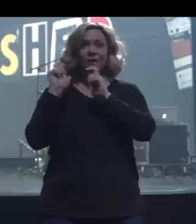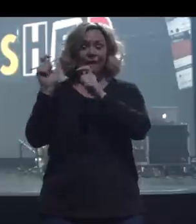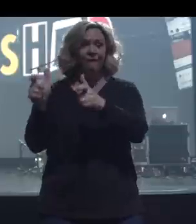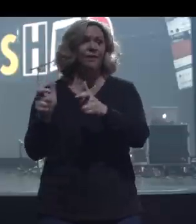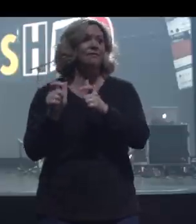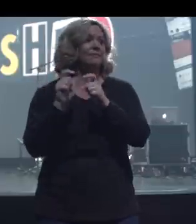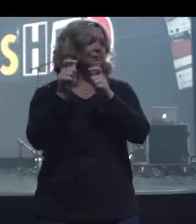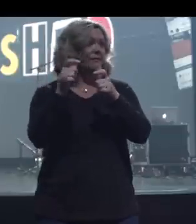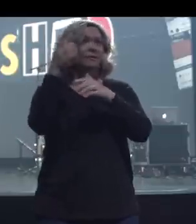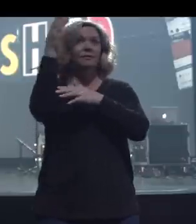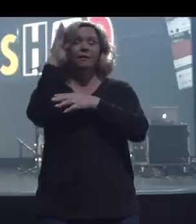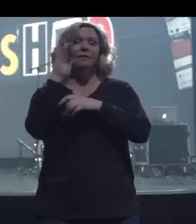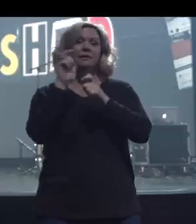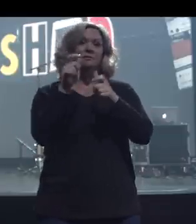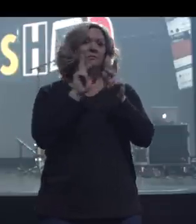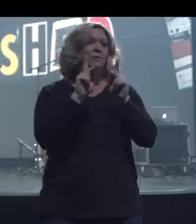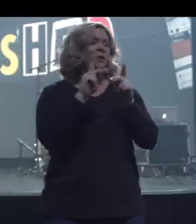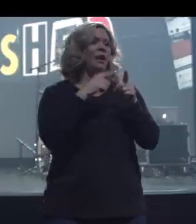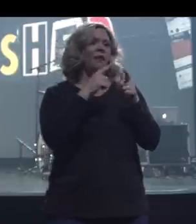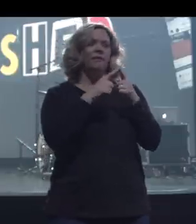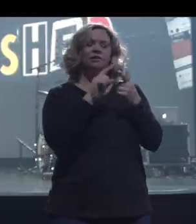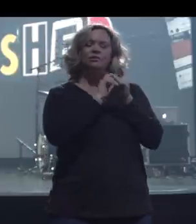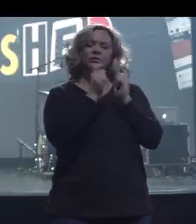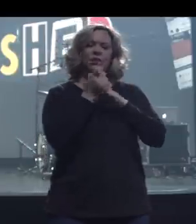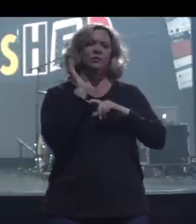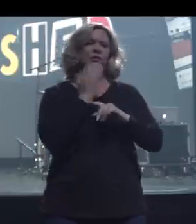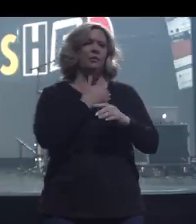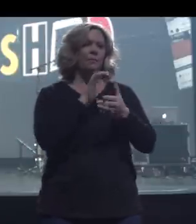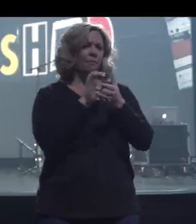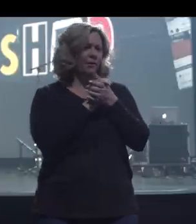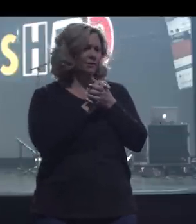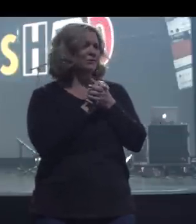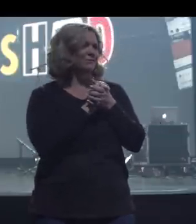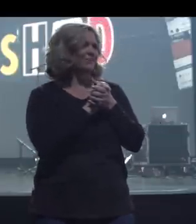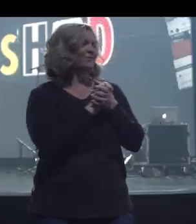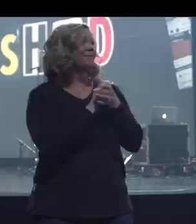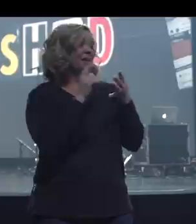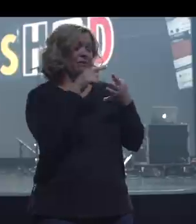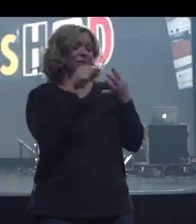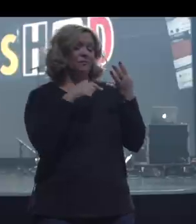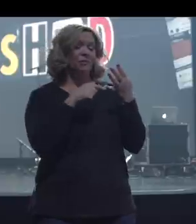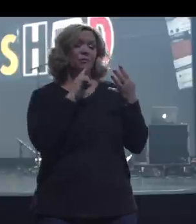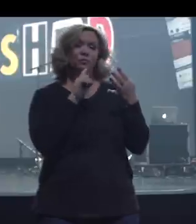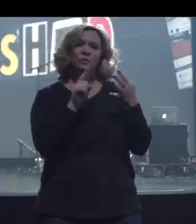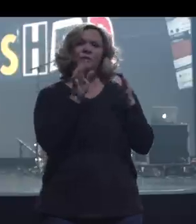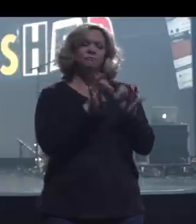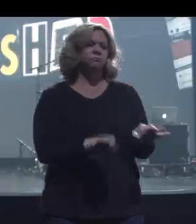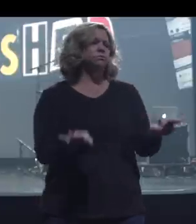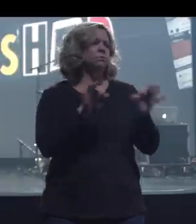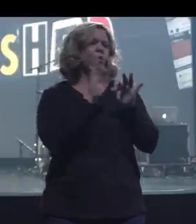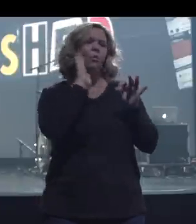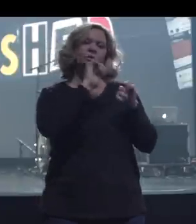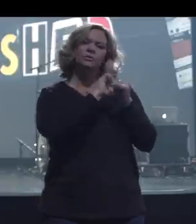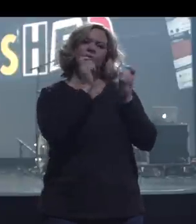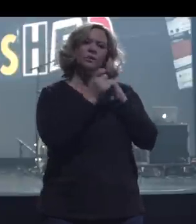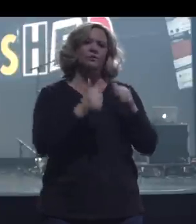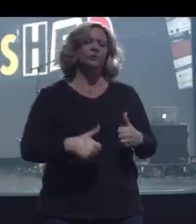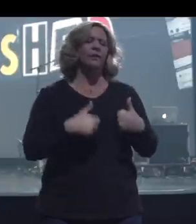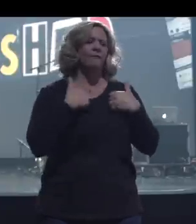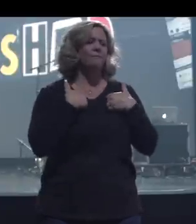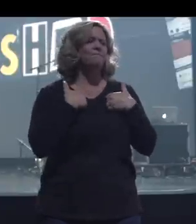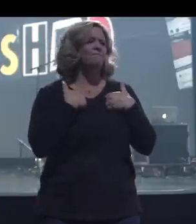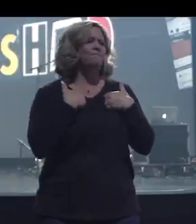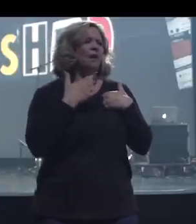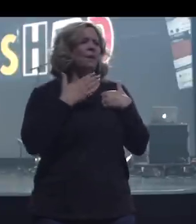us. These four things, there's more than this. I just think these four things will transform your life. So here's